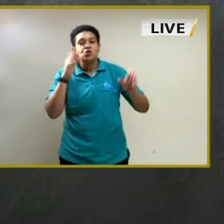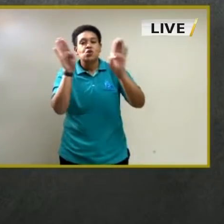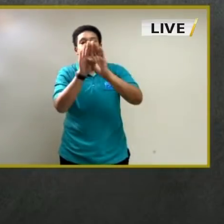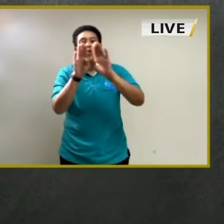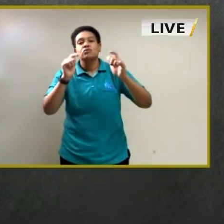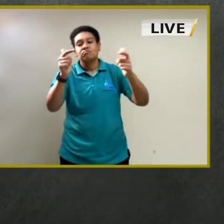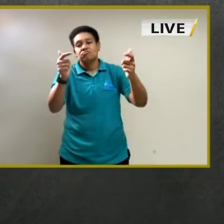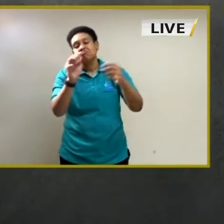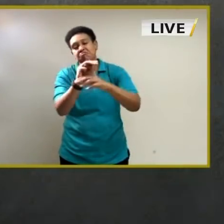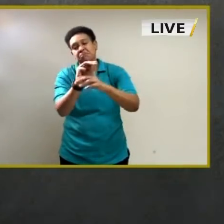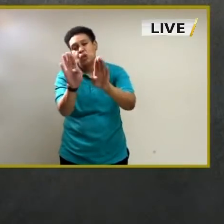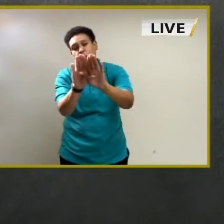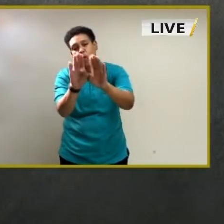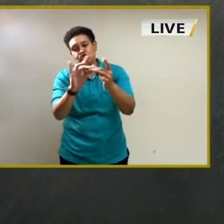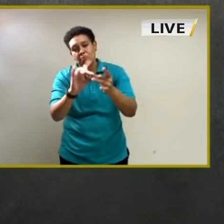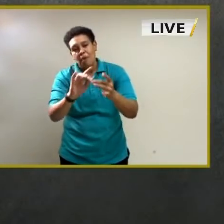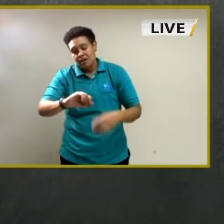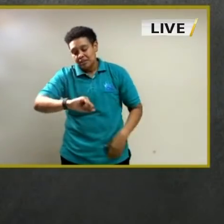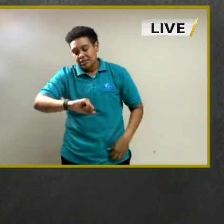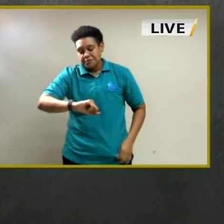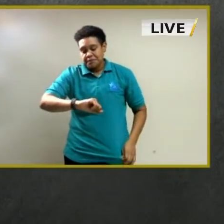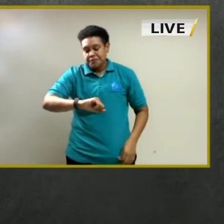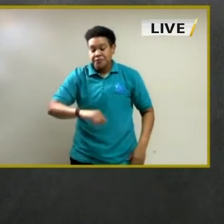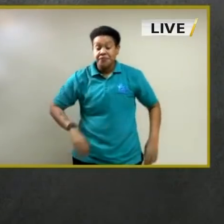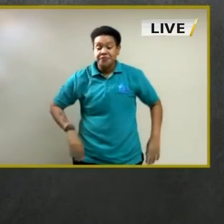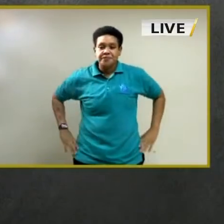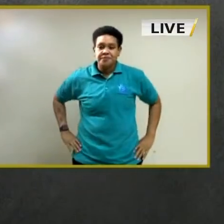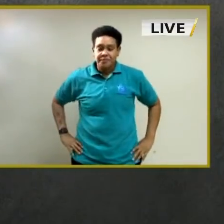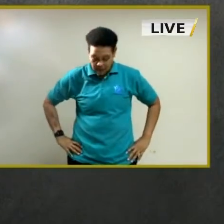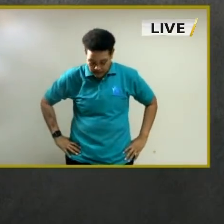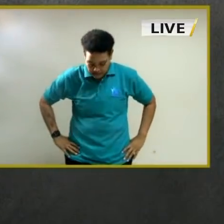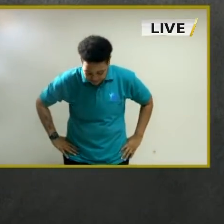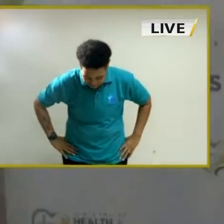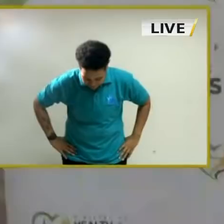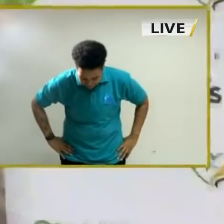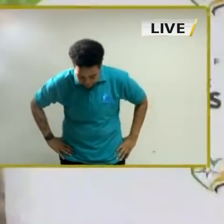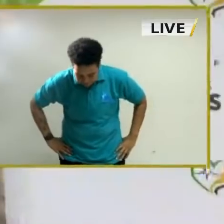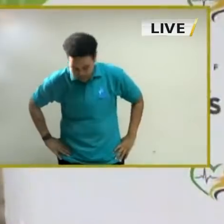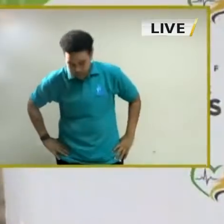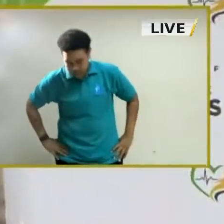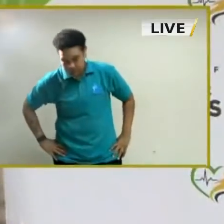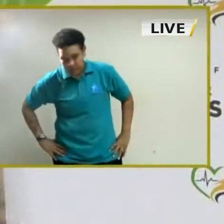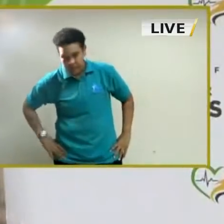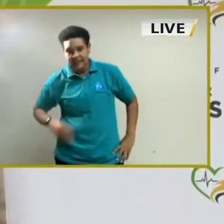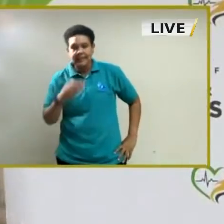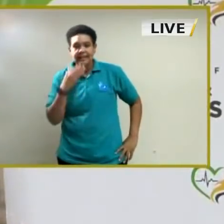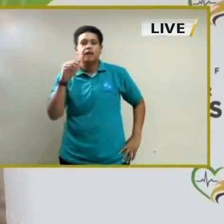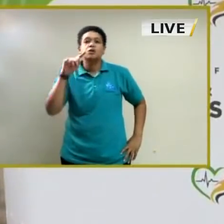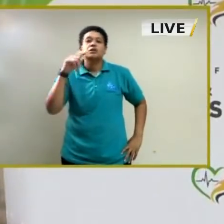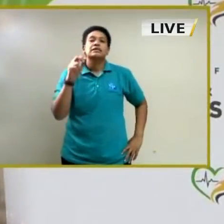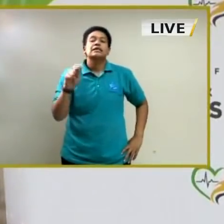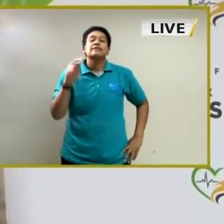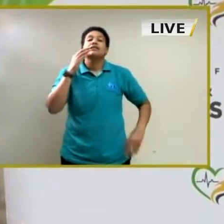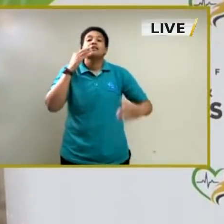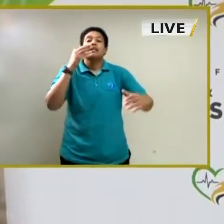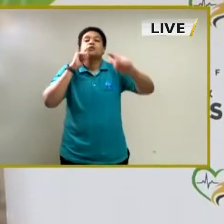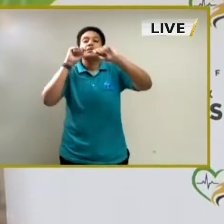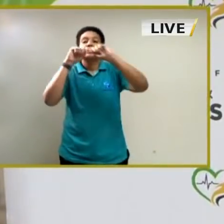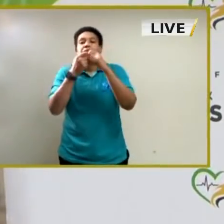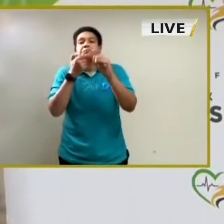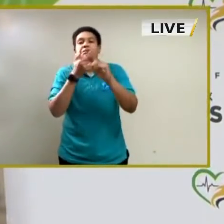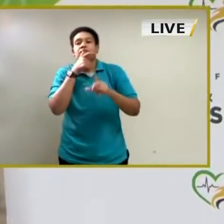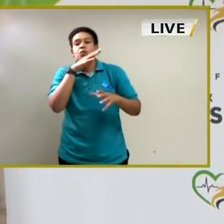back to our minister for his closing remarks. Thank you very much, Stephen. Thanks to the team who